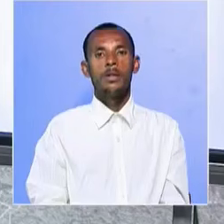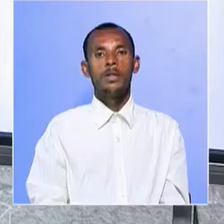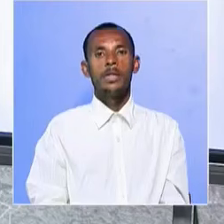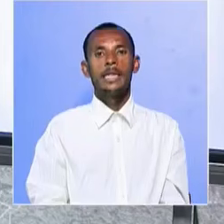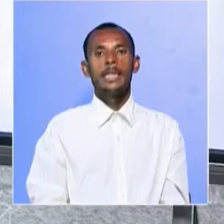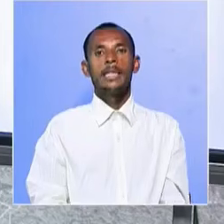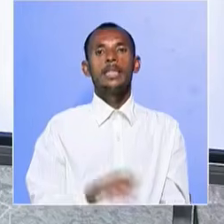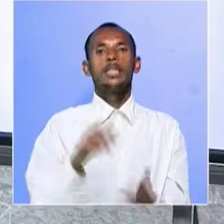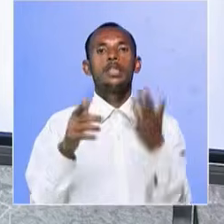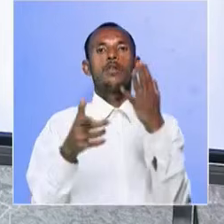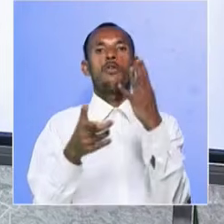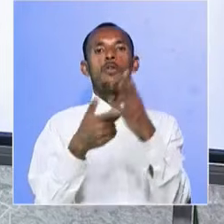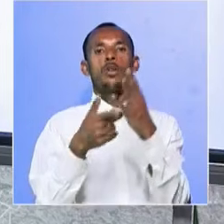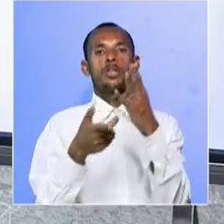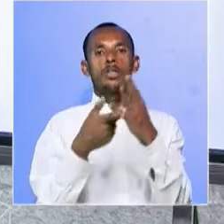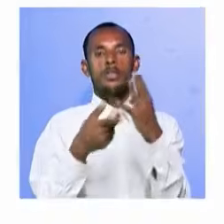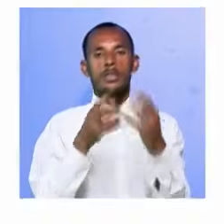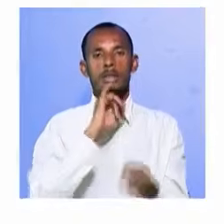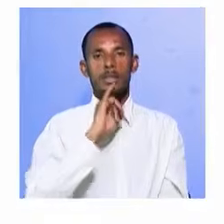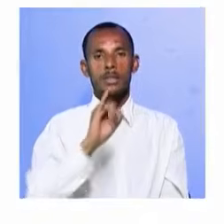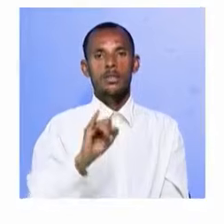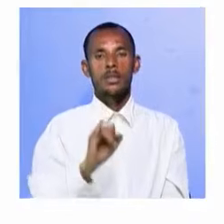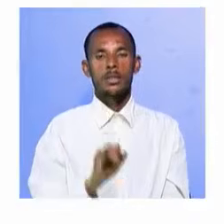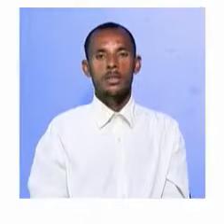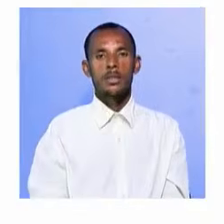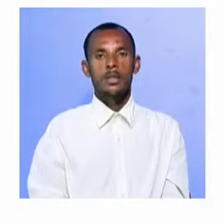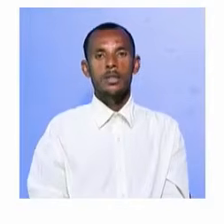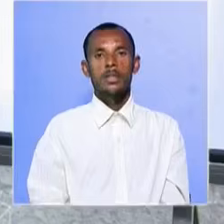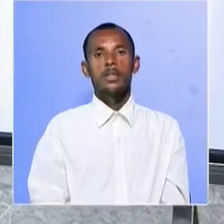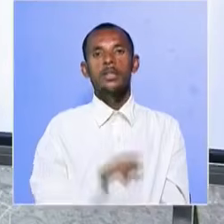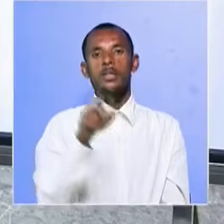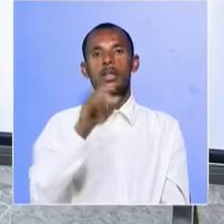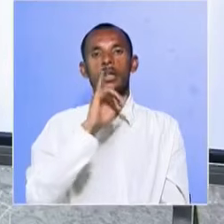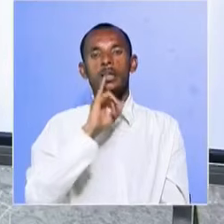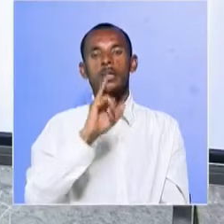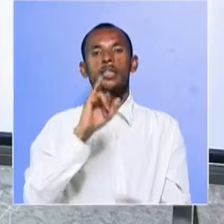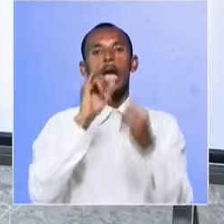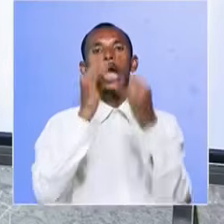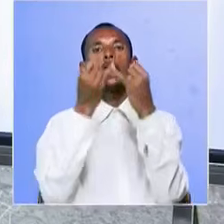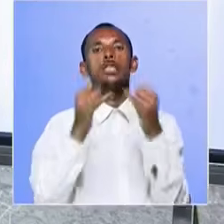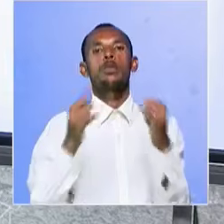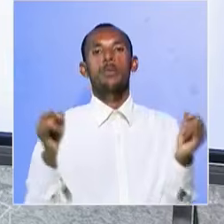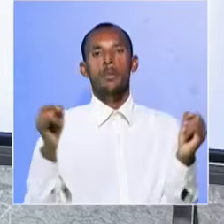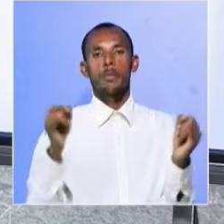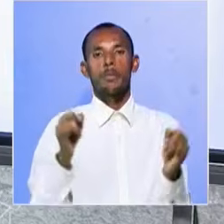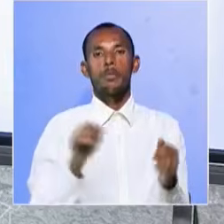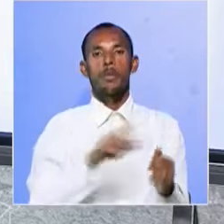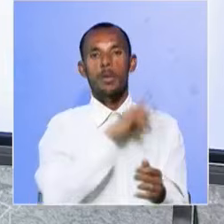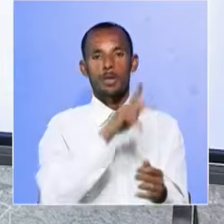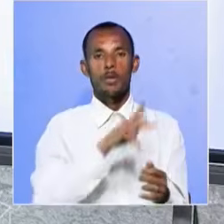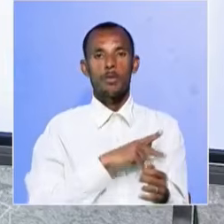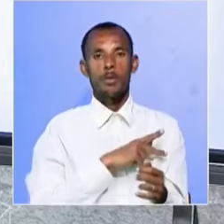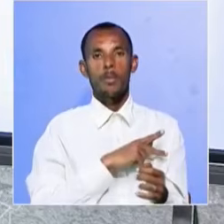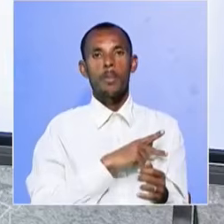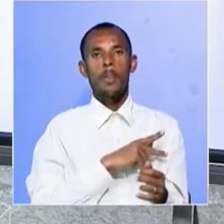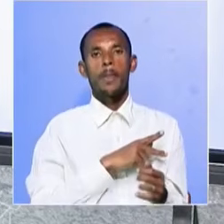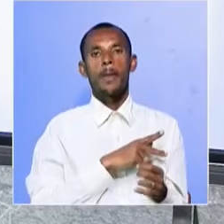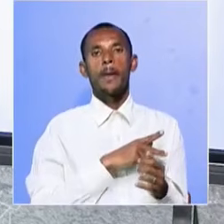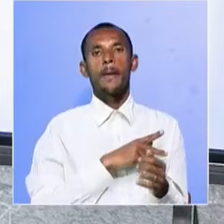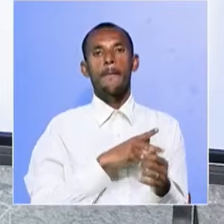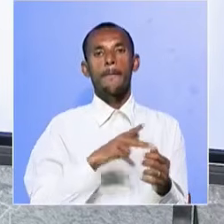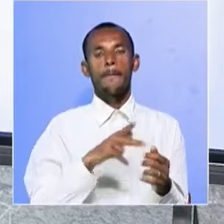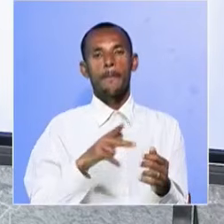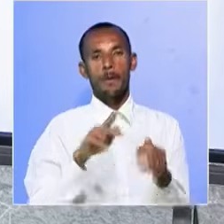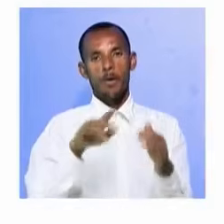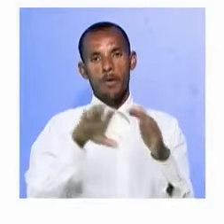The fourth one is there is a distributive property of multiplication over addition.